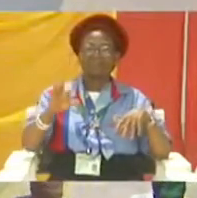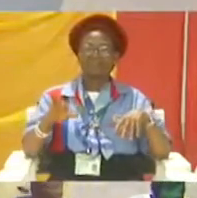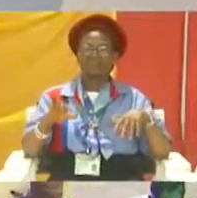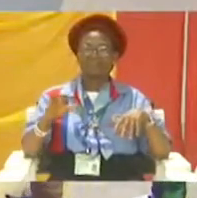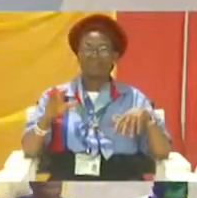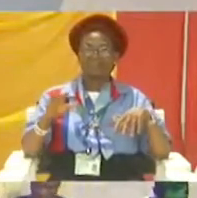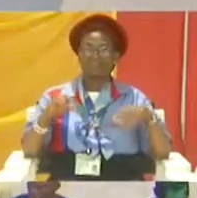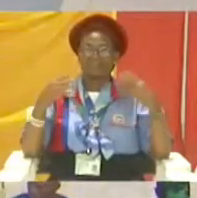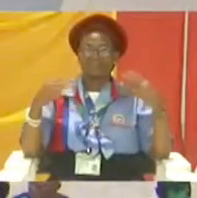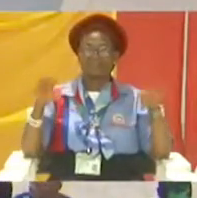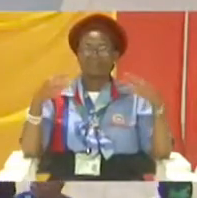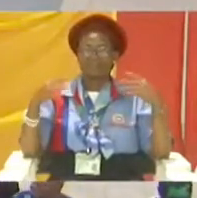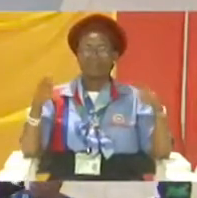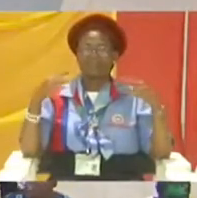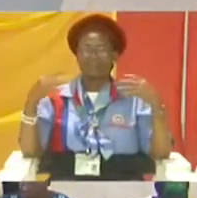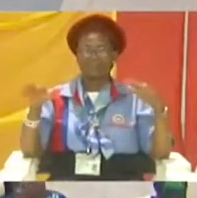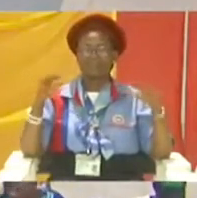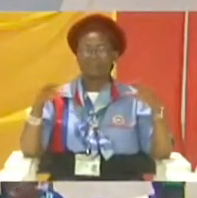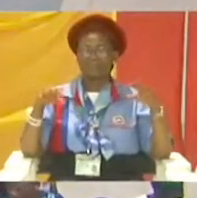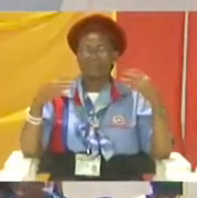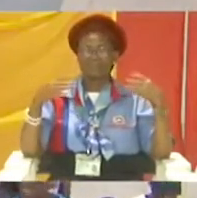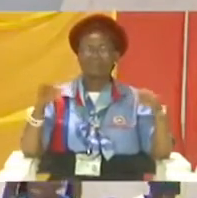Arun.